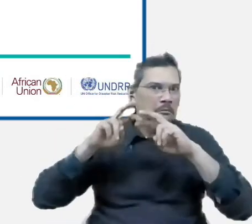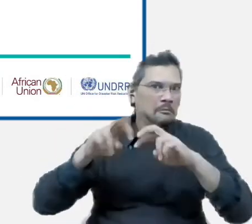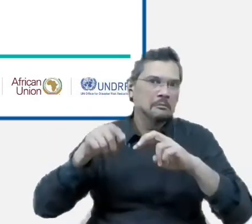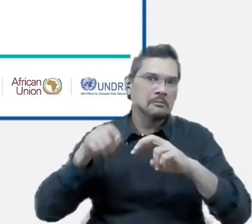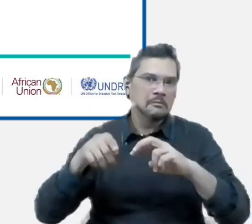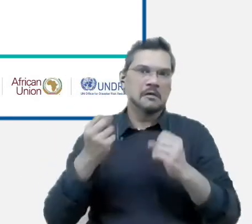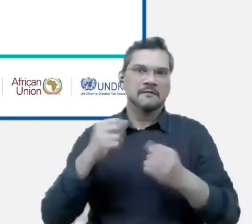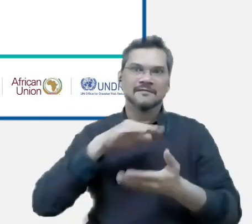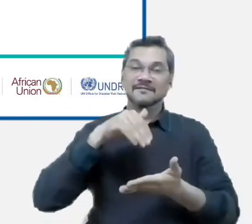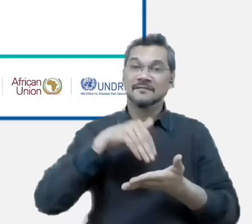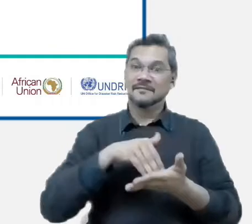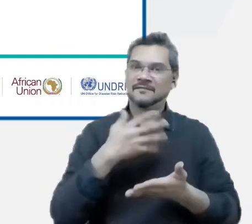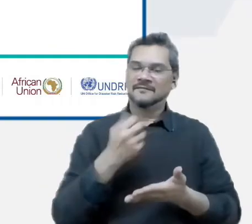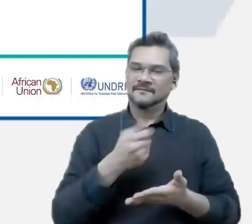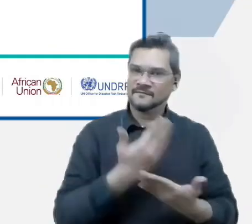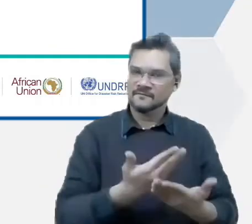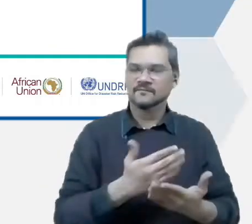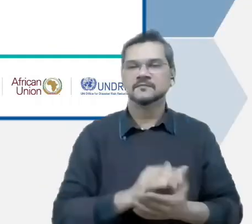please.